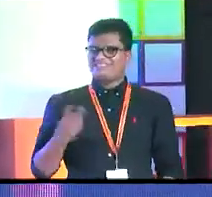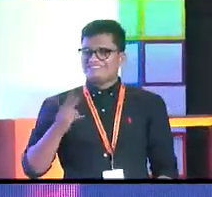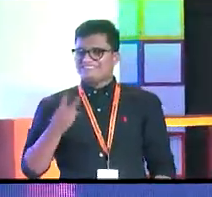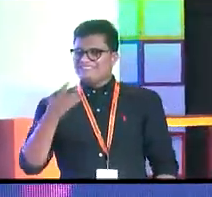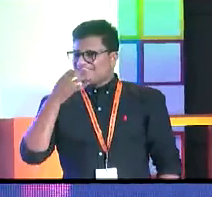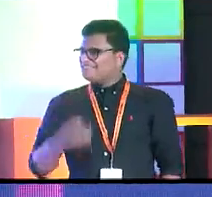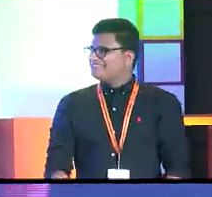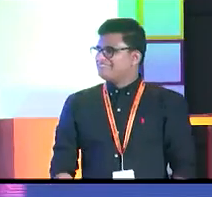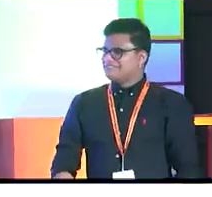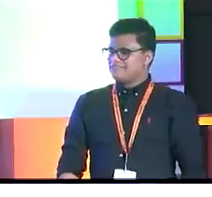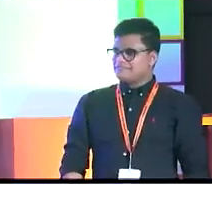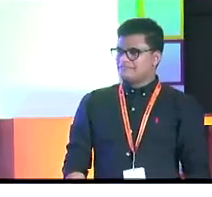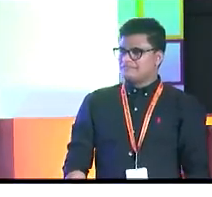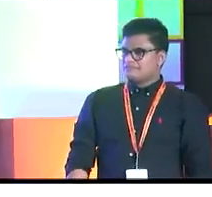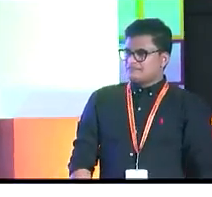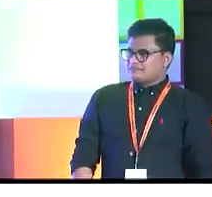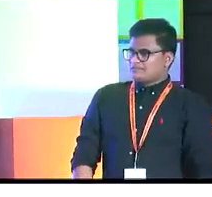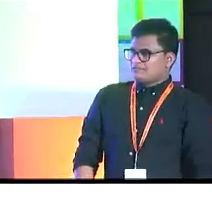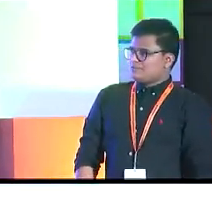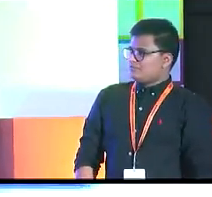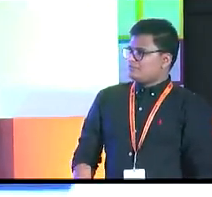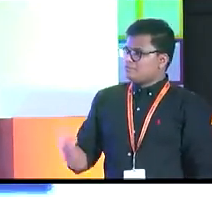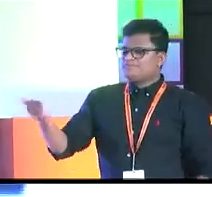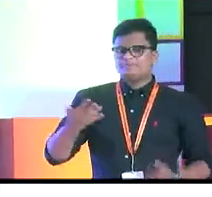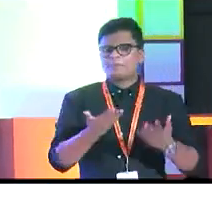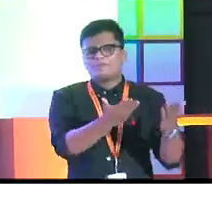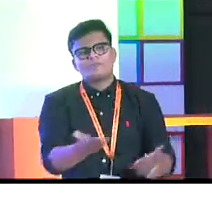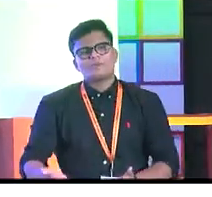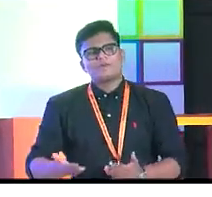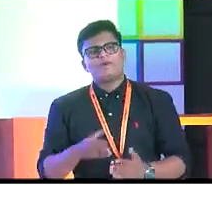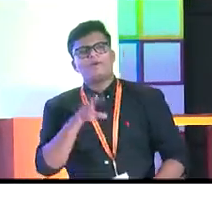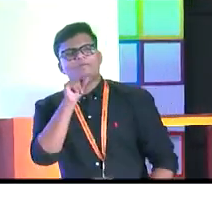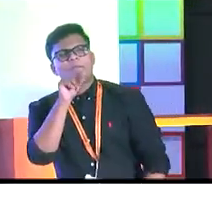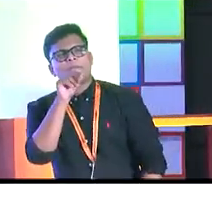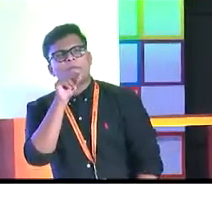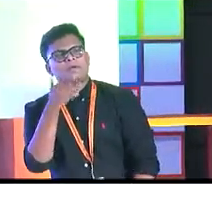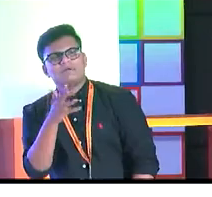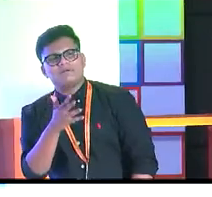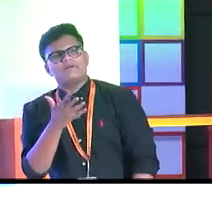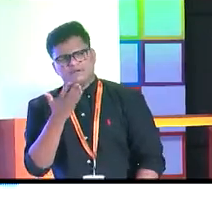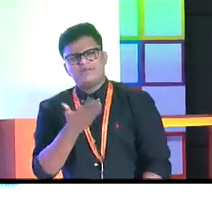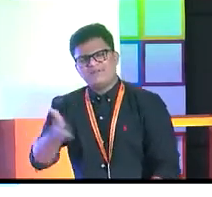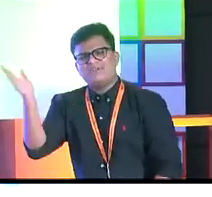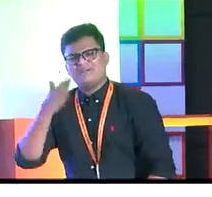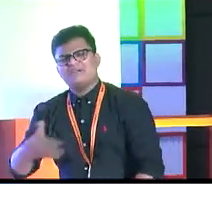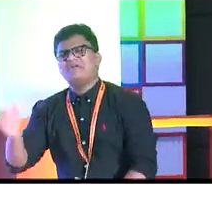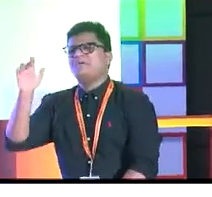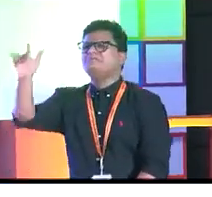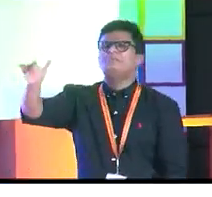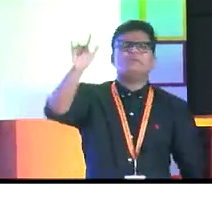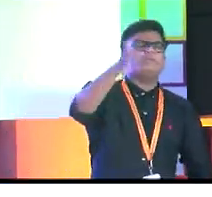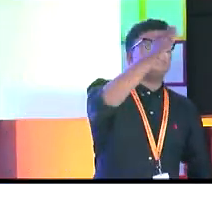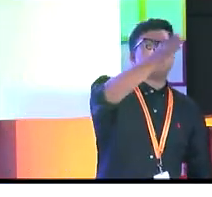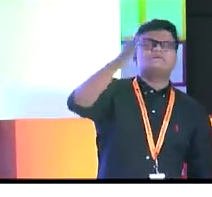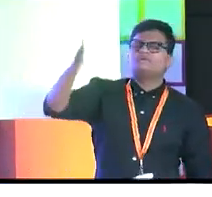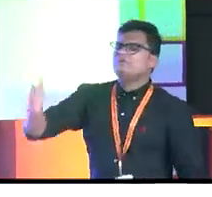So basically I always tell them that, you know, please do not call me to speak here because I go and speak at hundreds of forums. And I